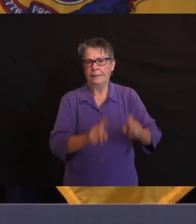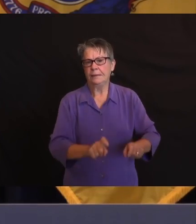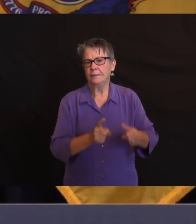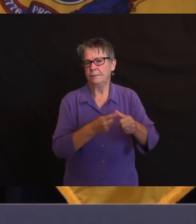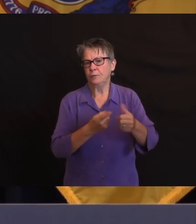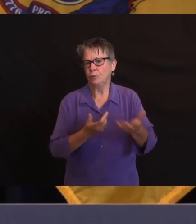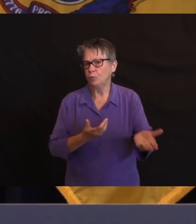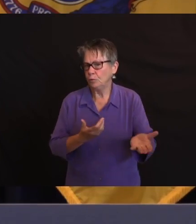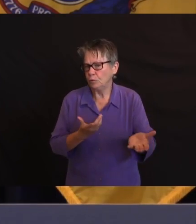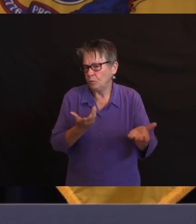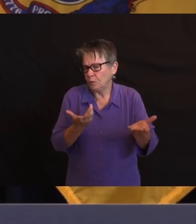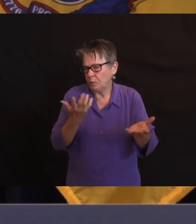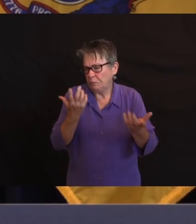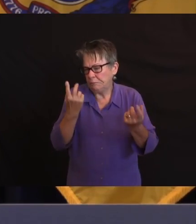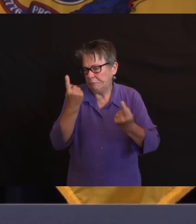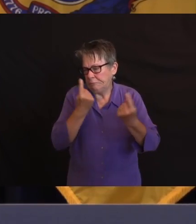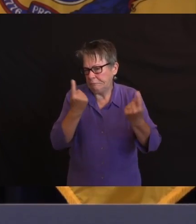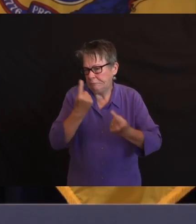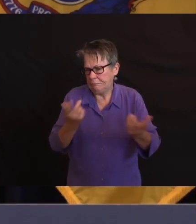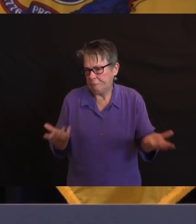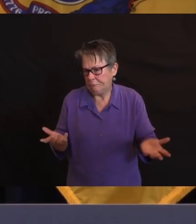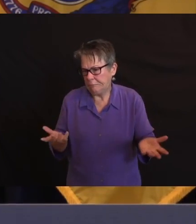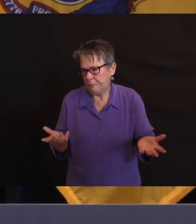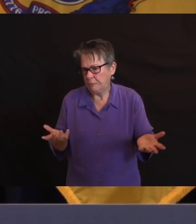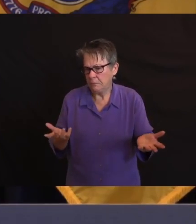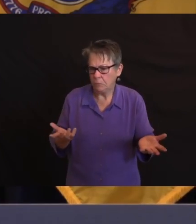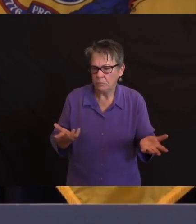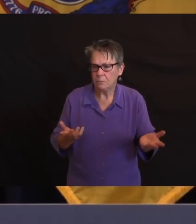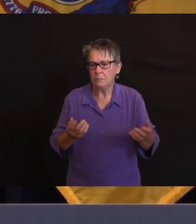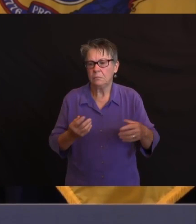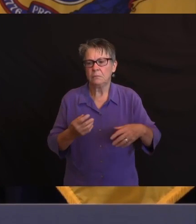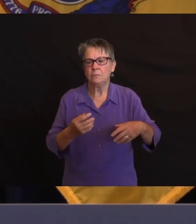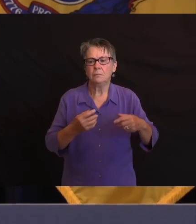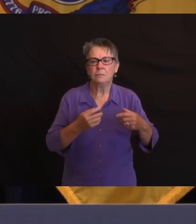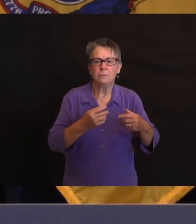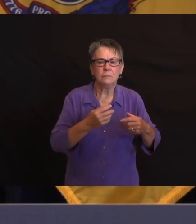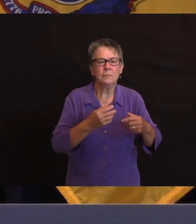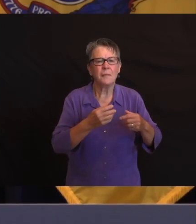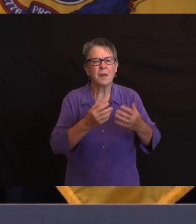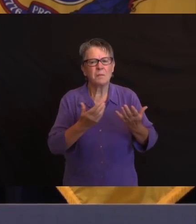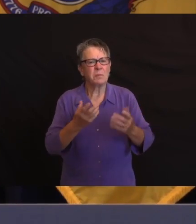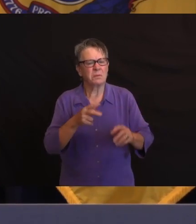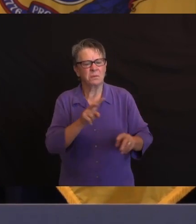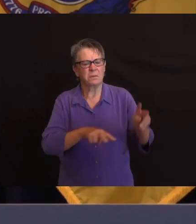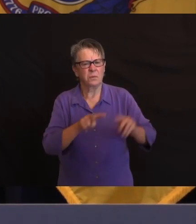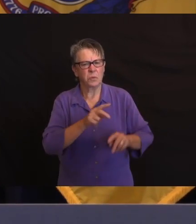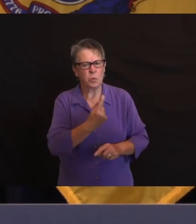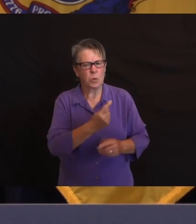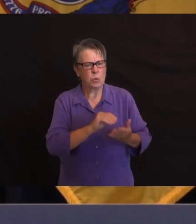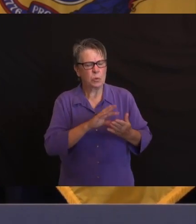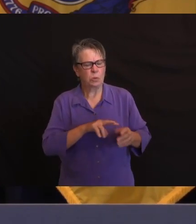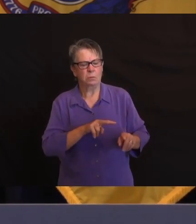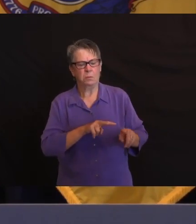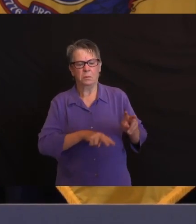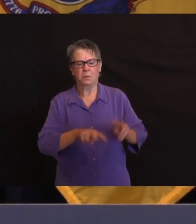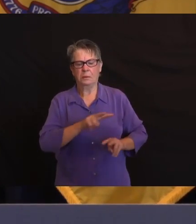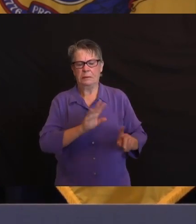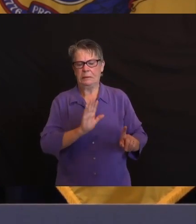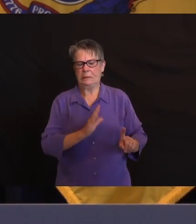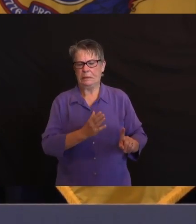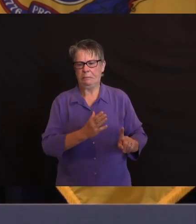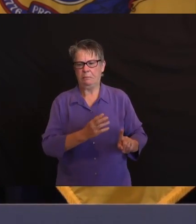a young kid who may have some symptoms, you bring them in, the school nurse applies the test, you know right